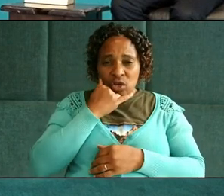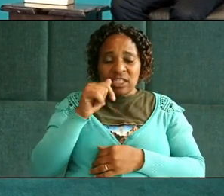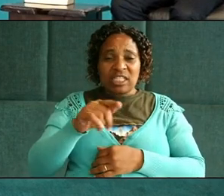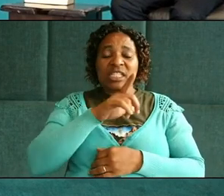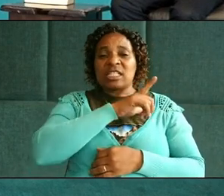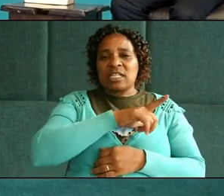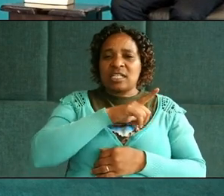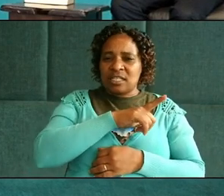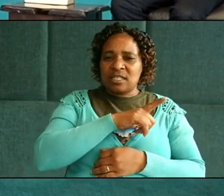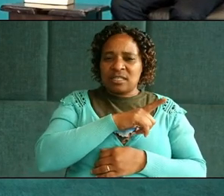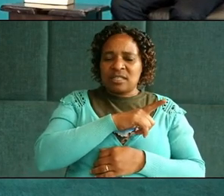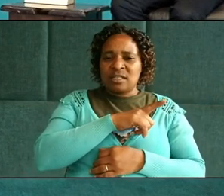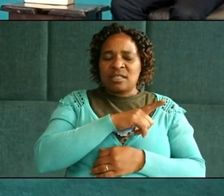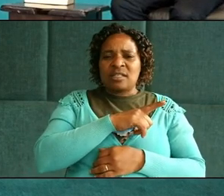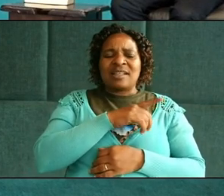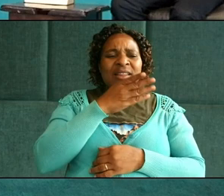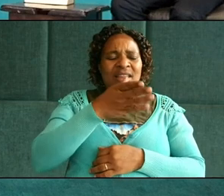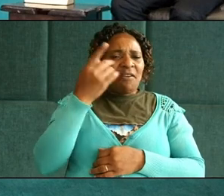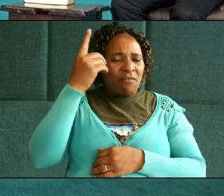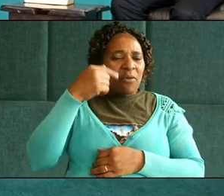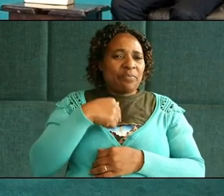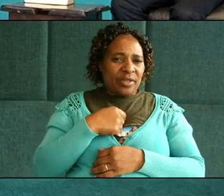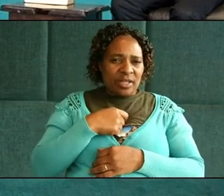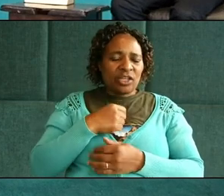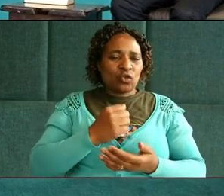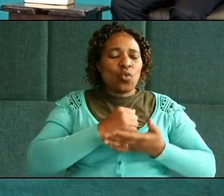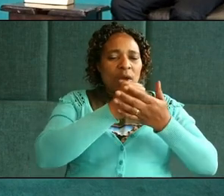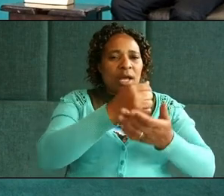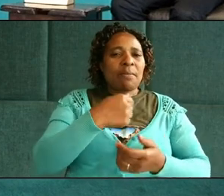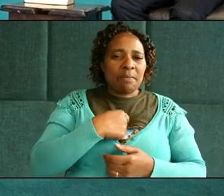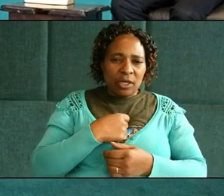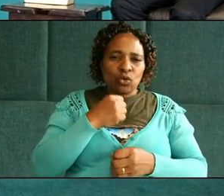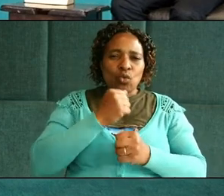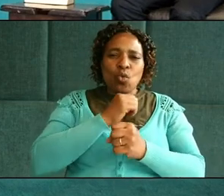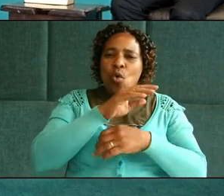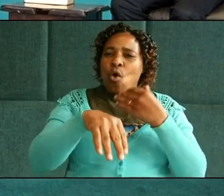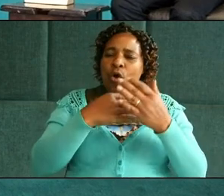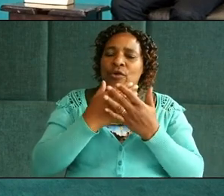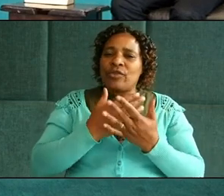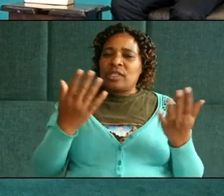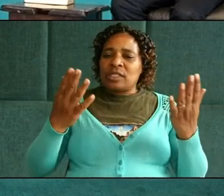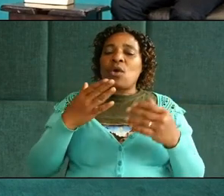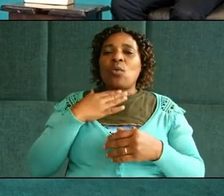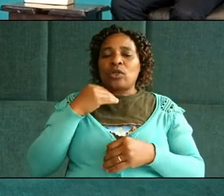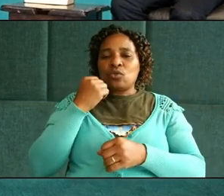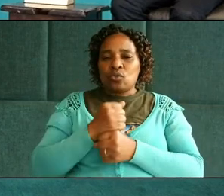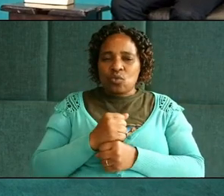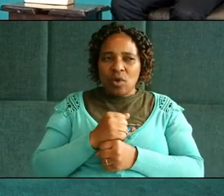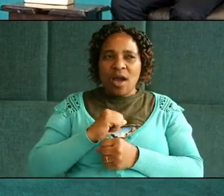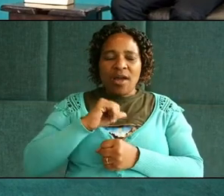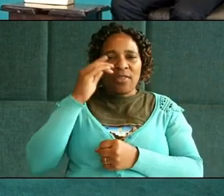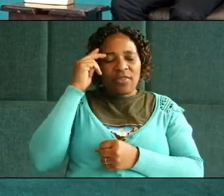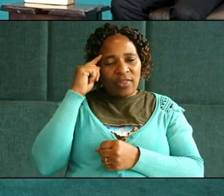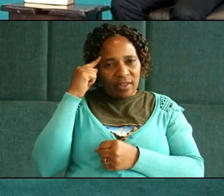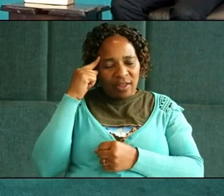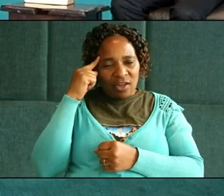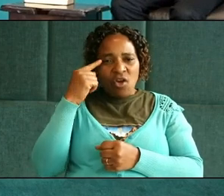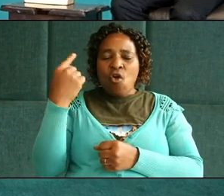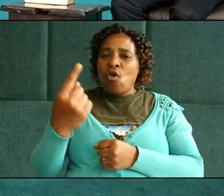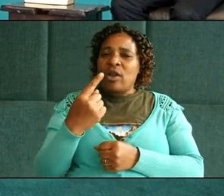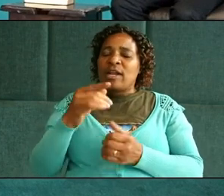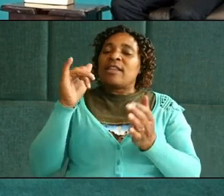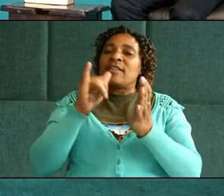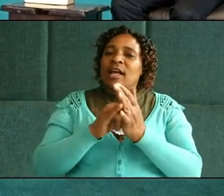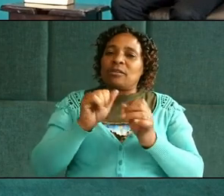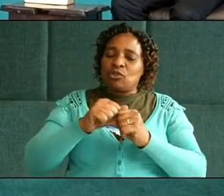she is like always there for me. She's there like to help me to do all the things maybe I want to do. I think only that is the only thing